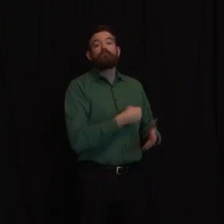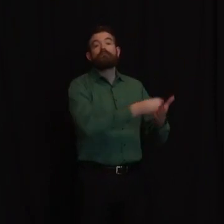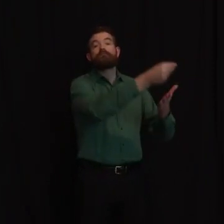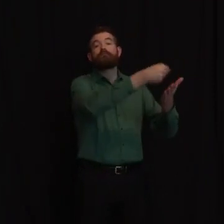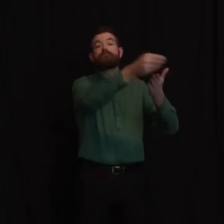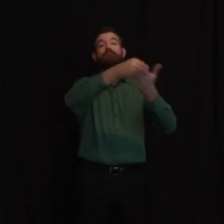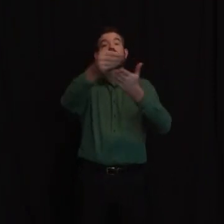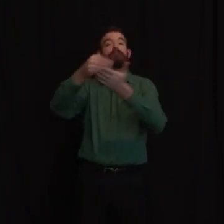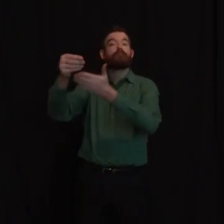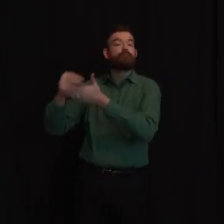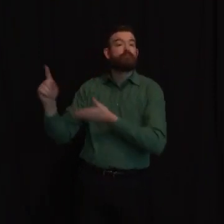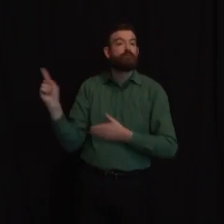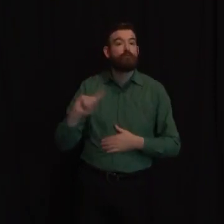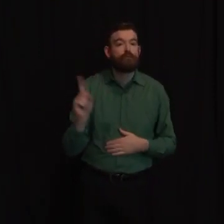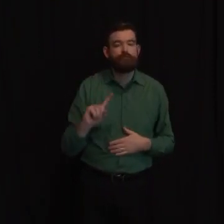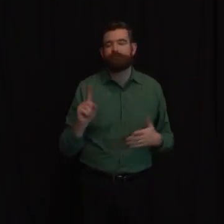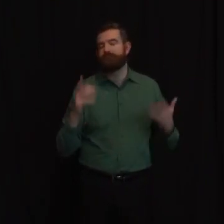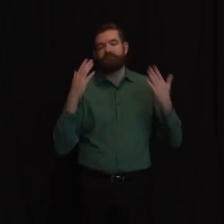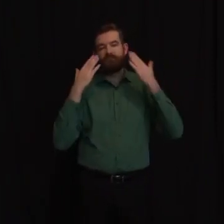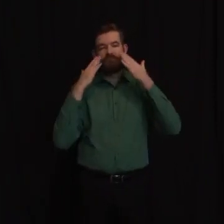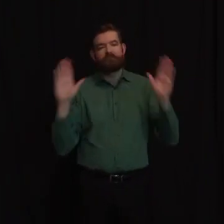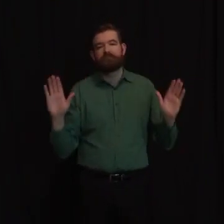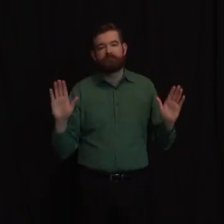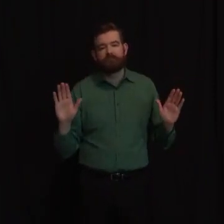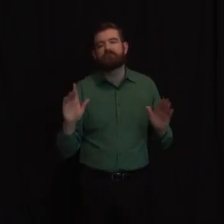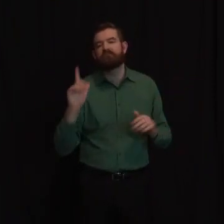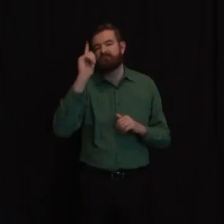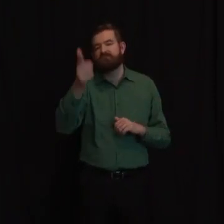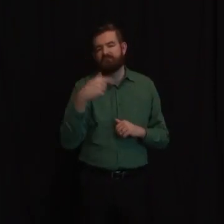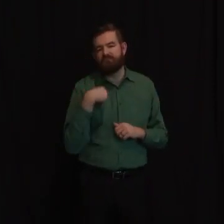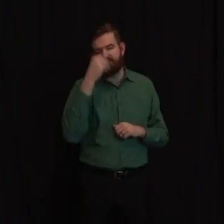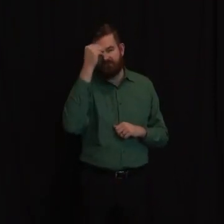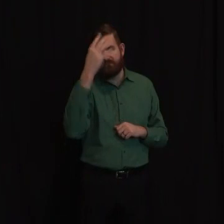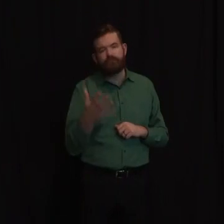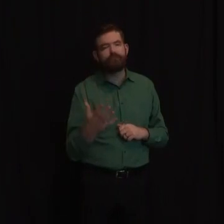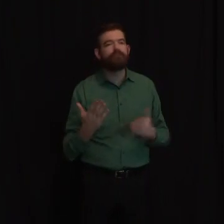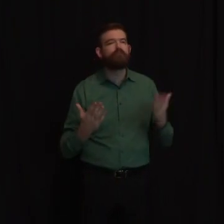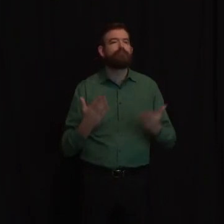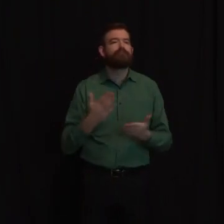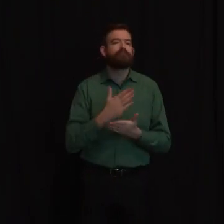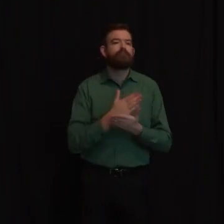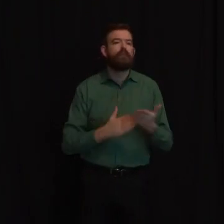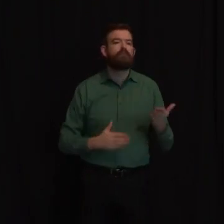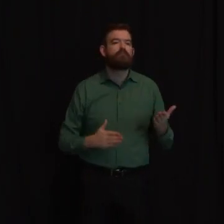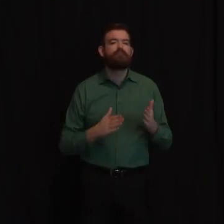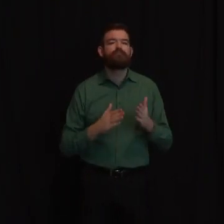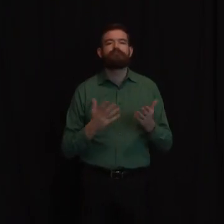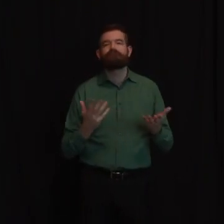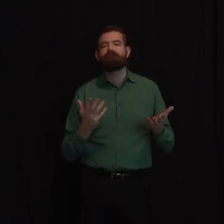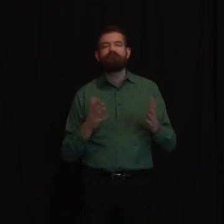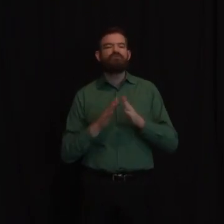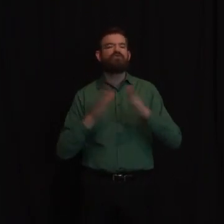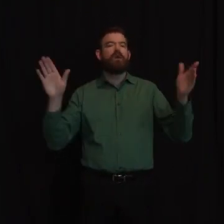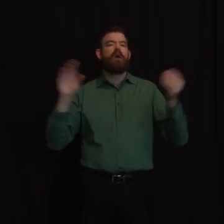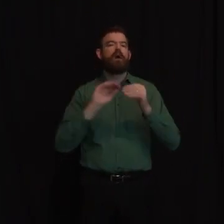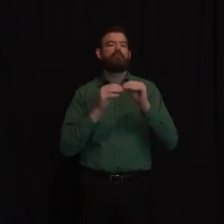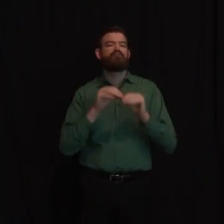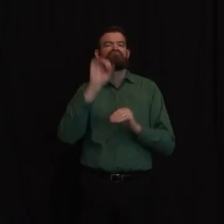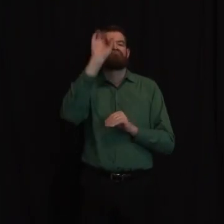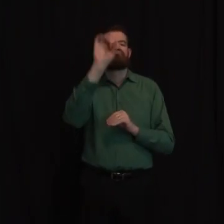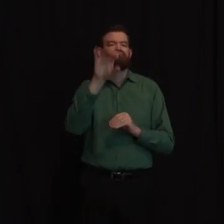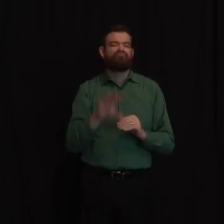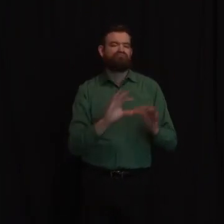Pat? No, can we come back to you with at least some broad sense of that? Ed, what's the sort of testing regime got to look